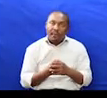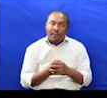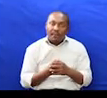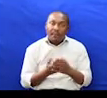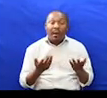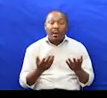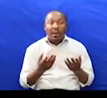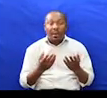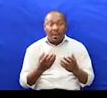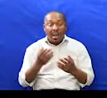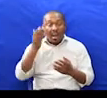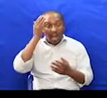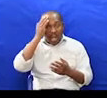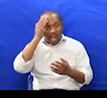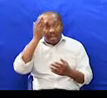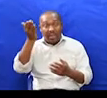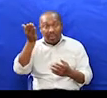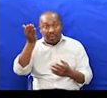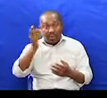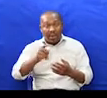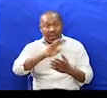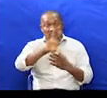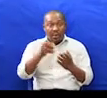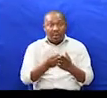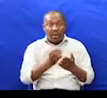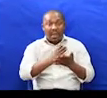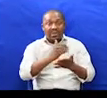identical in all aspects. That was not completely